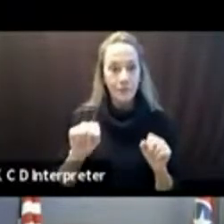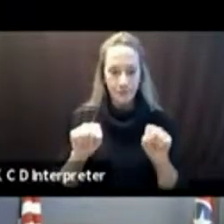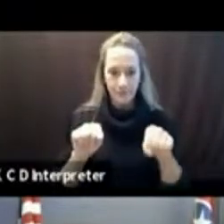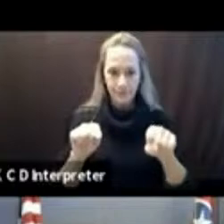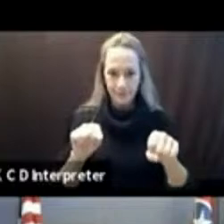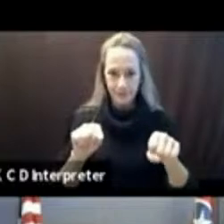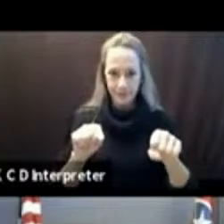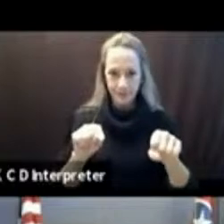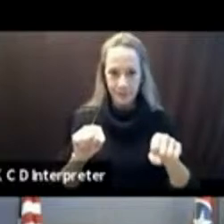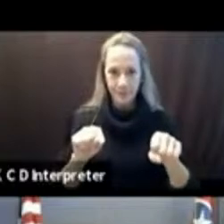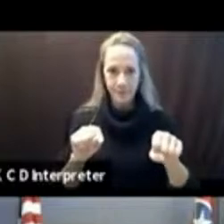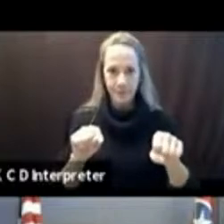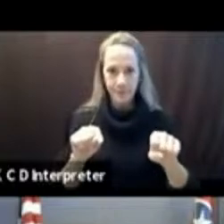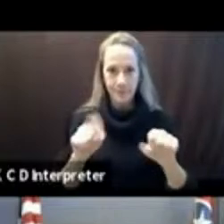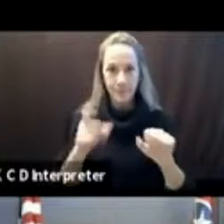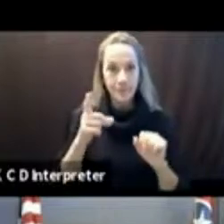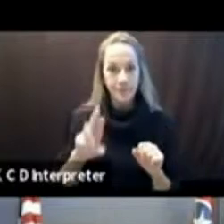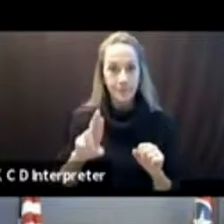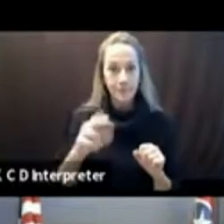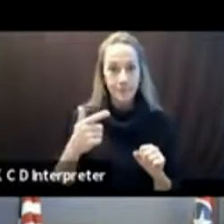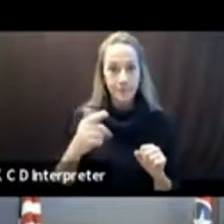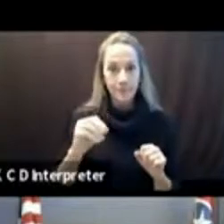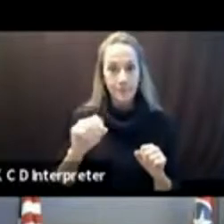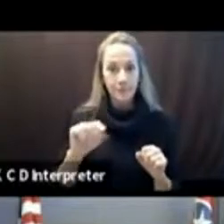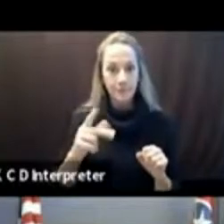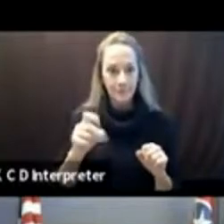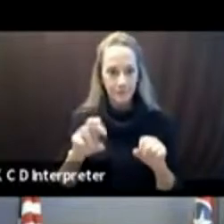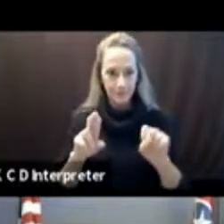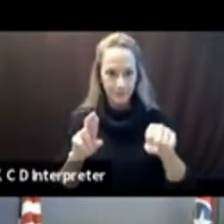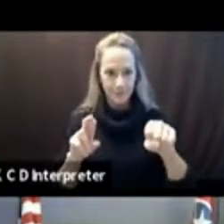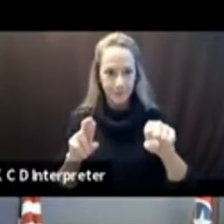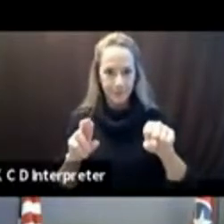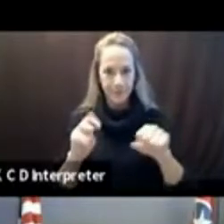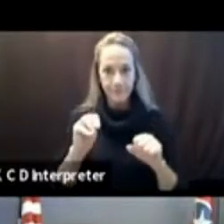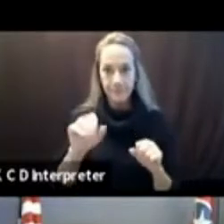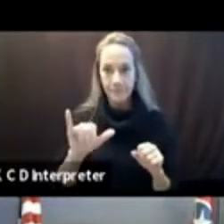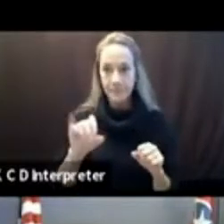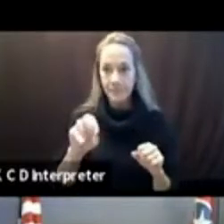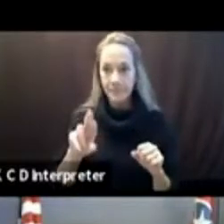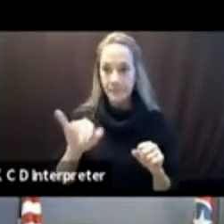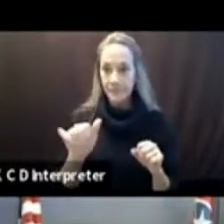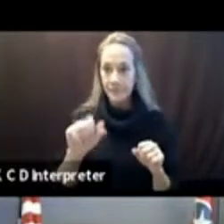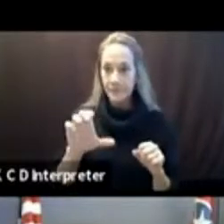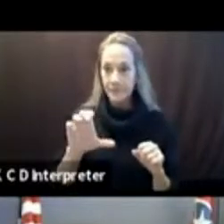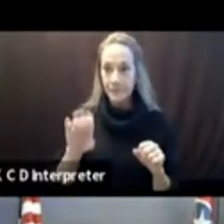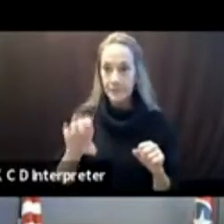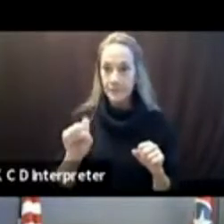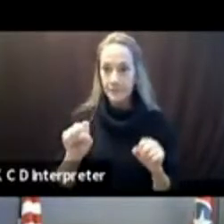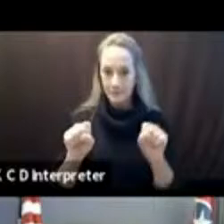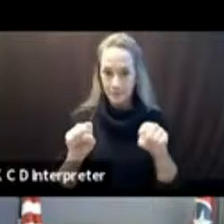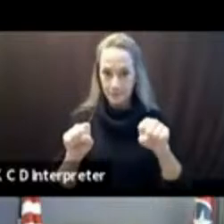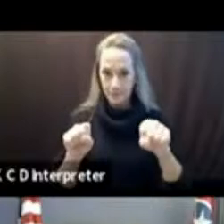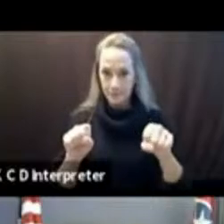Yes. Dr. Baker, Yes? Mayor Jacobs.